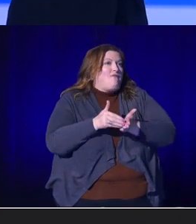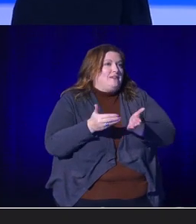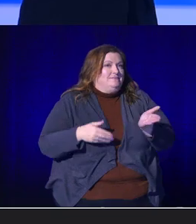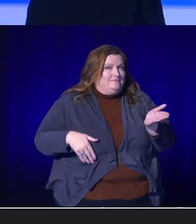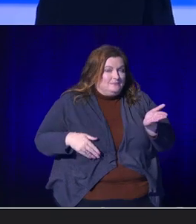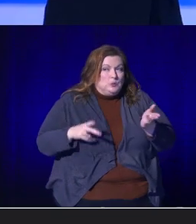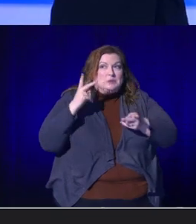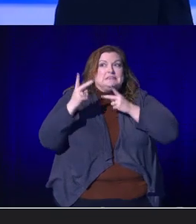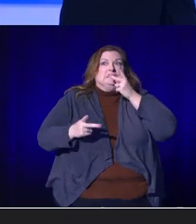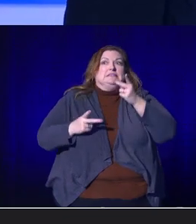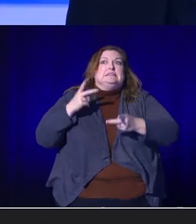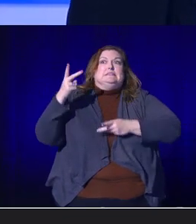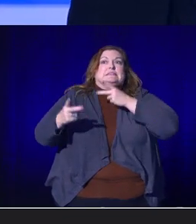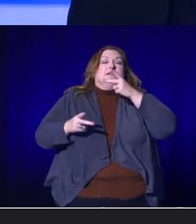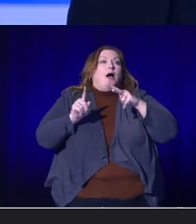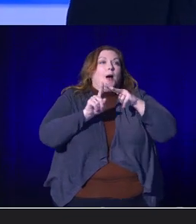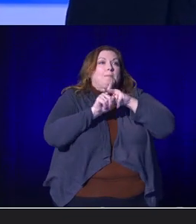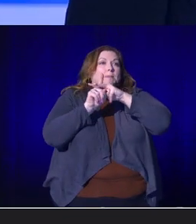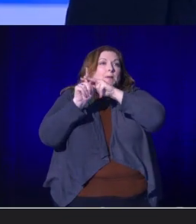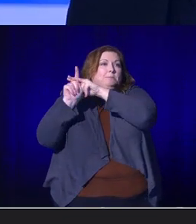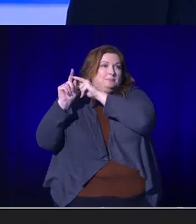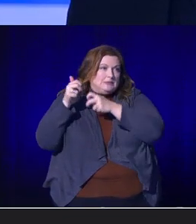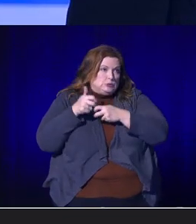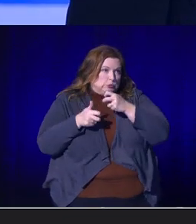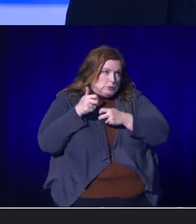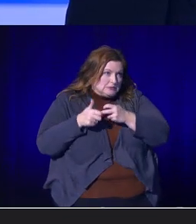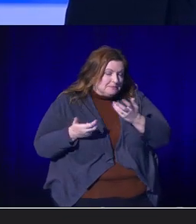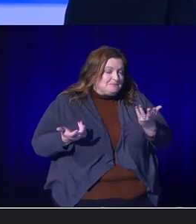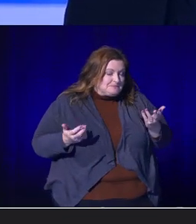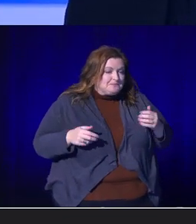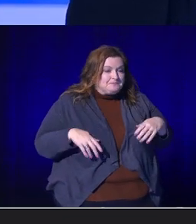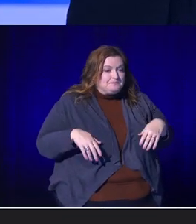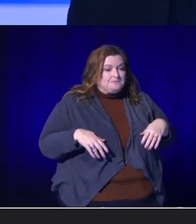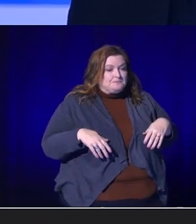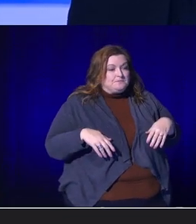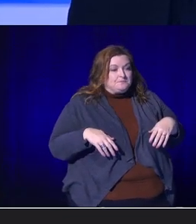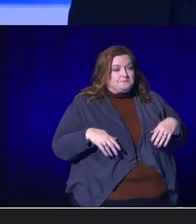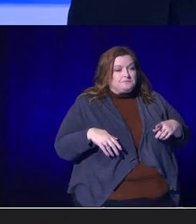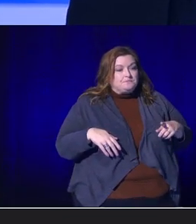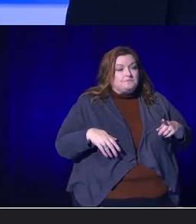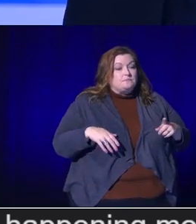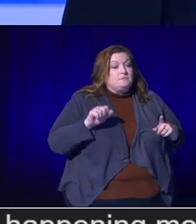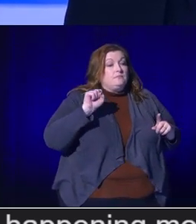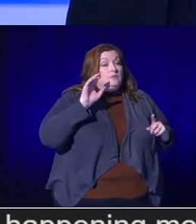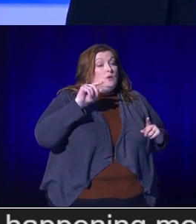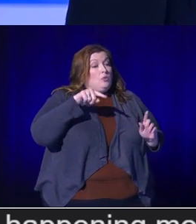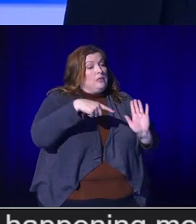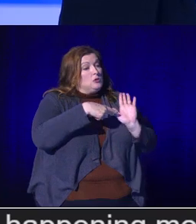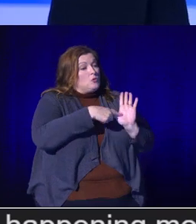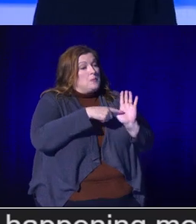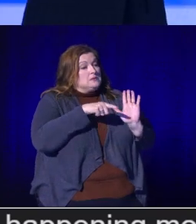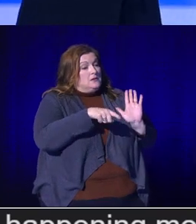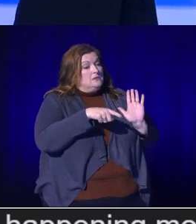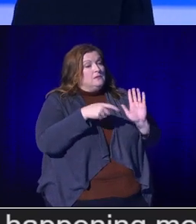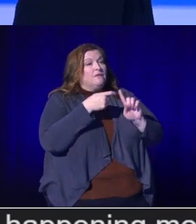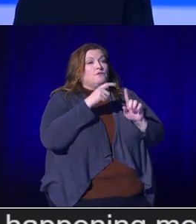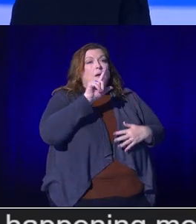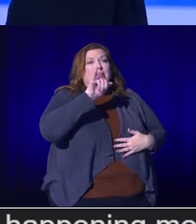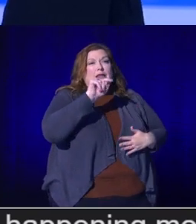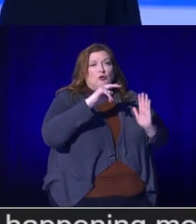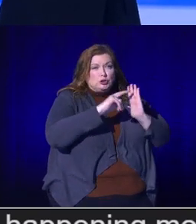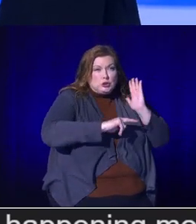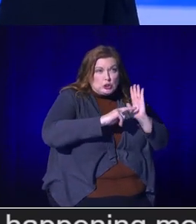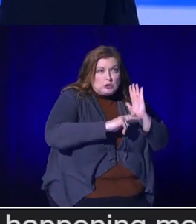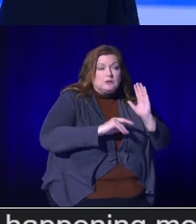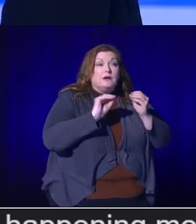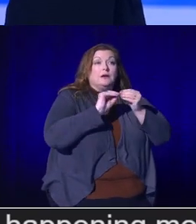where the risk is more probable. And so this is just a representation from literature of the number